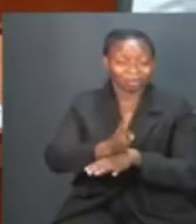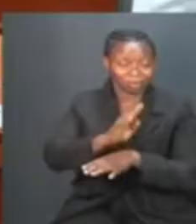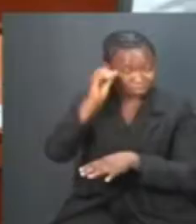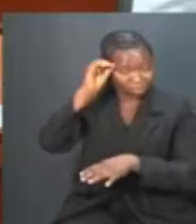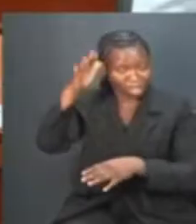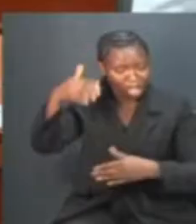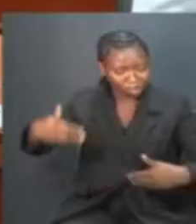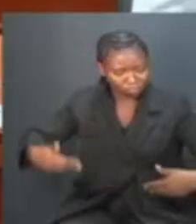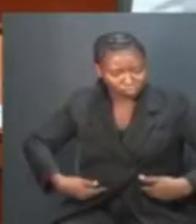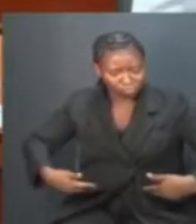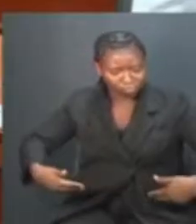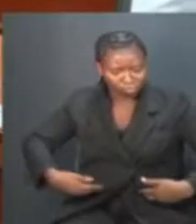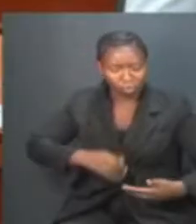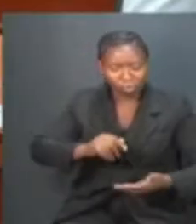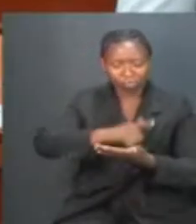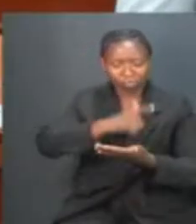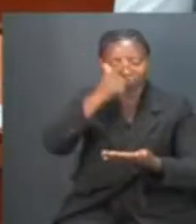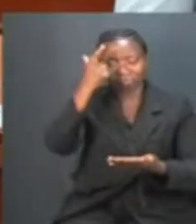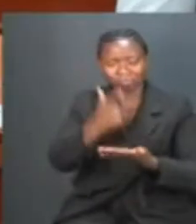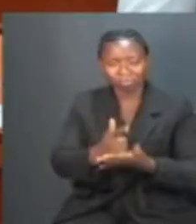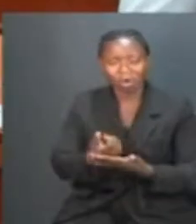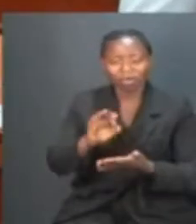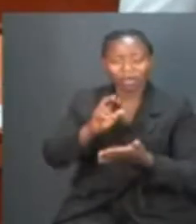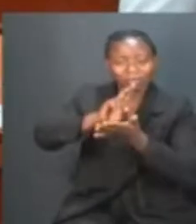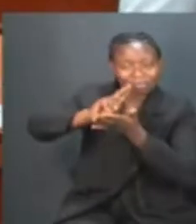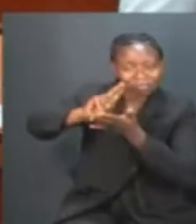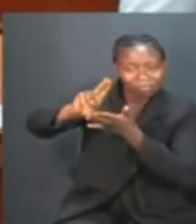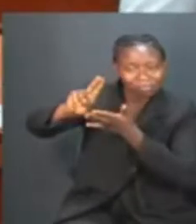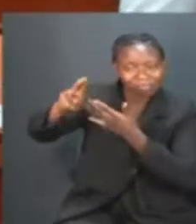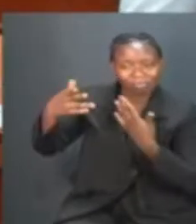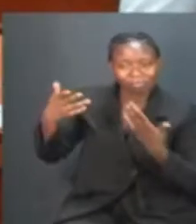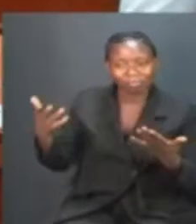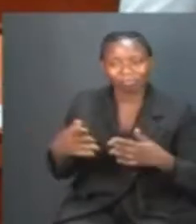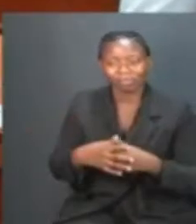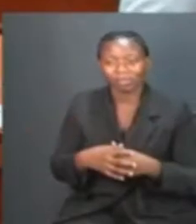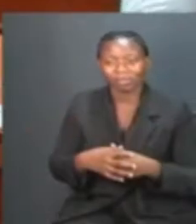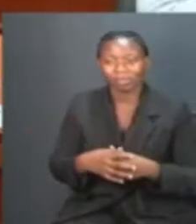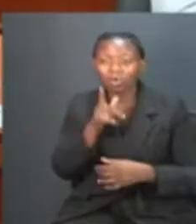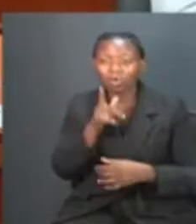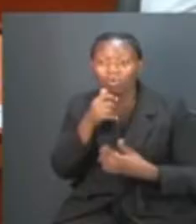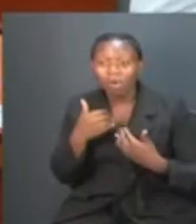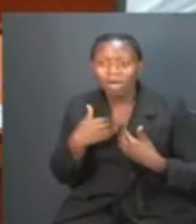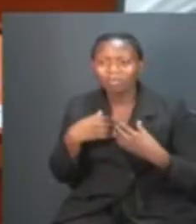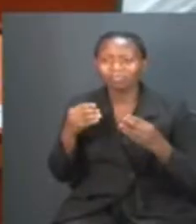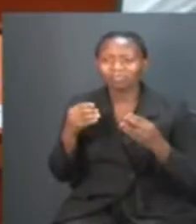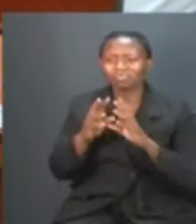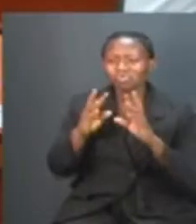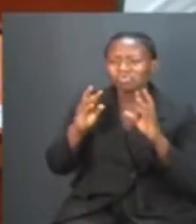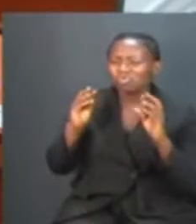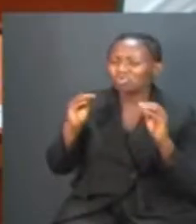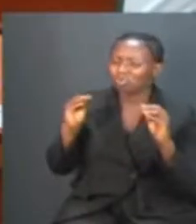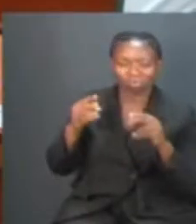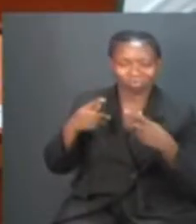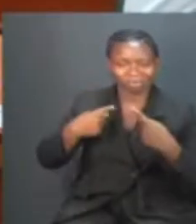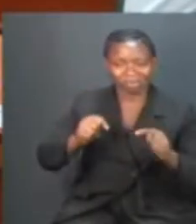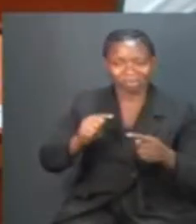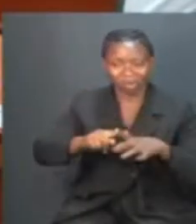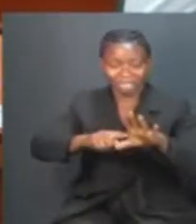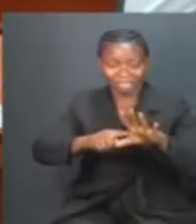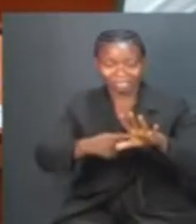are young graduates of universities who have made efforts to set